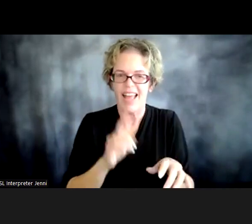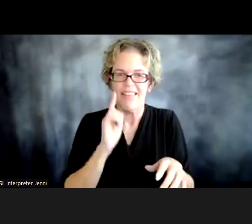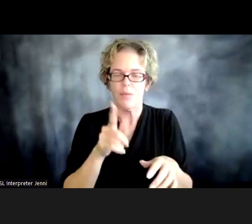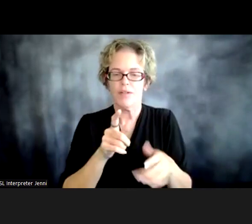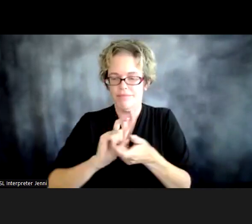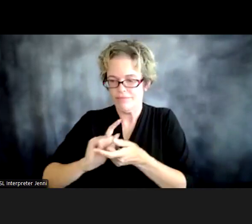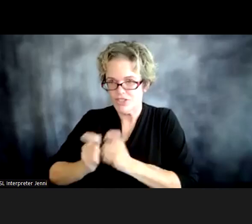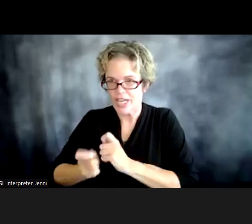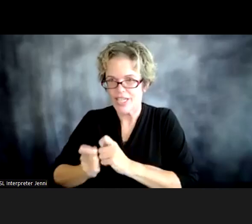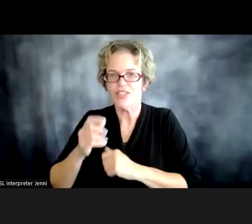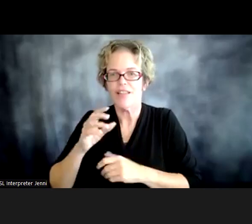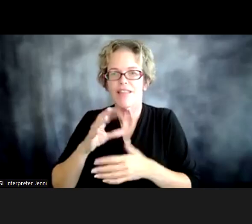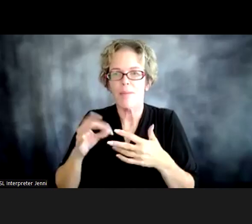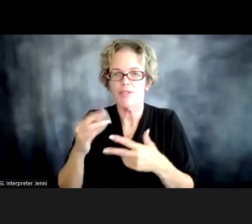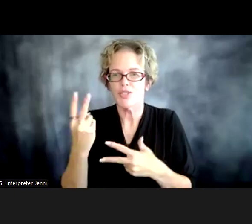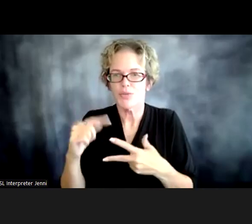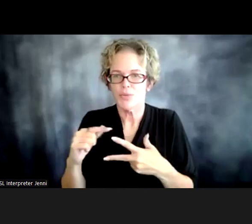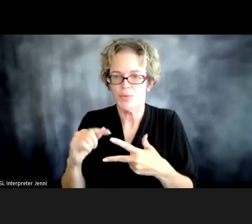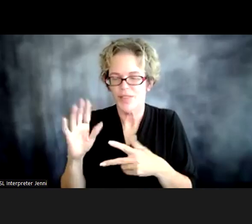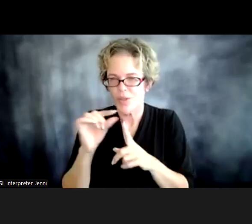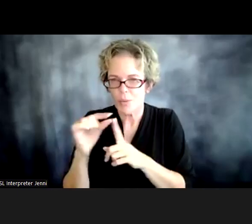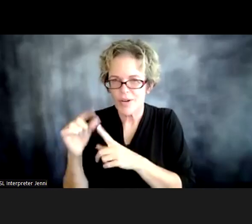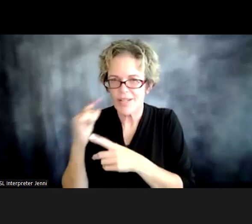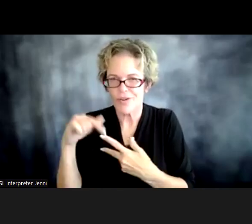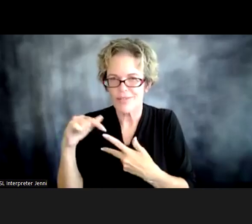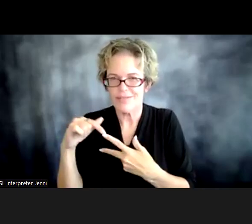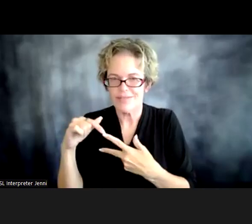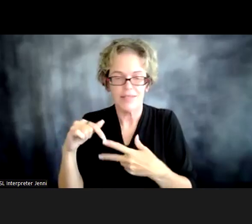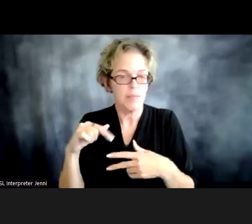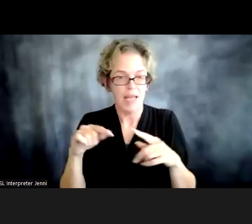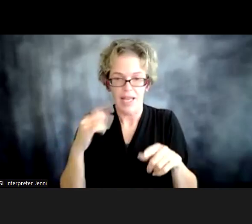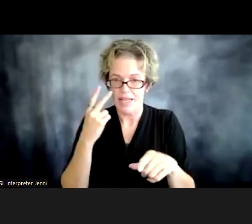But I'm not seeing any other ones that we haven't